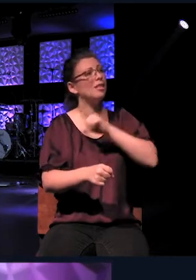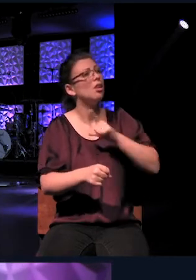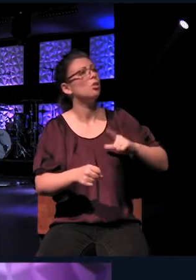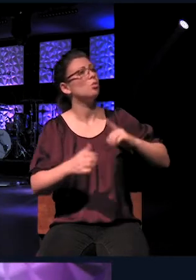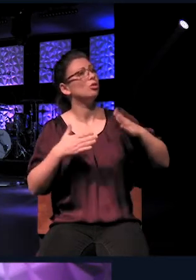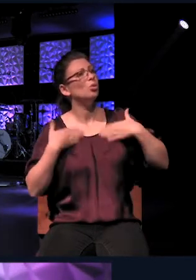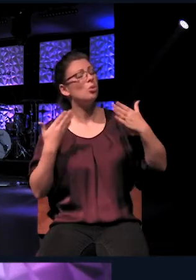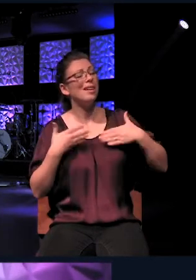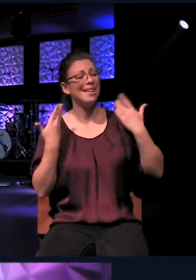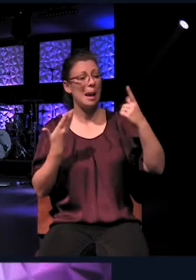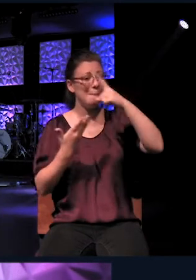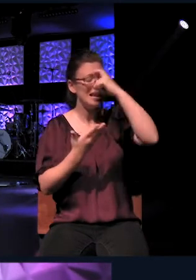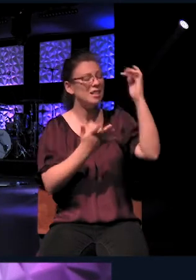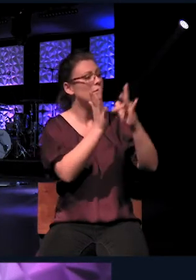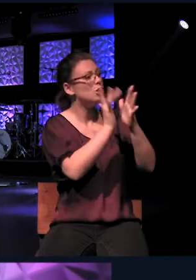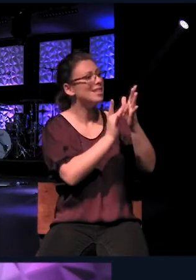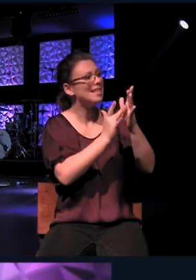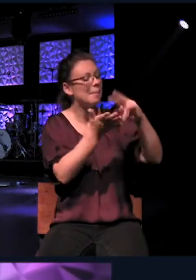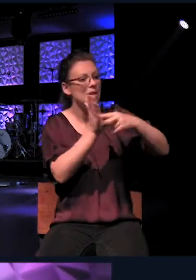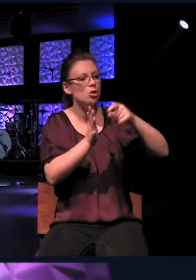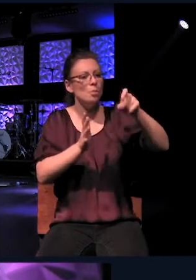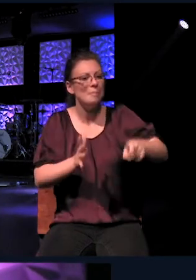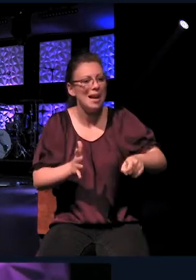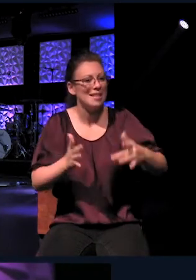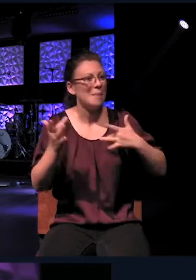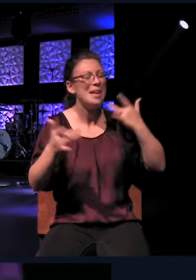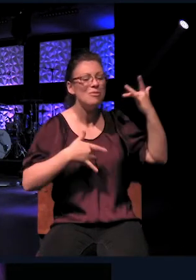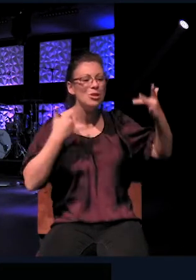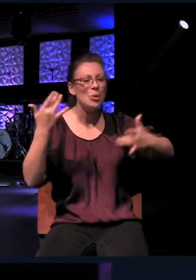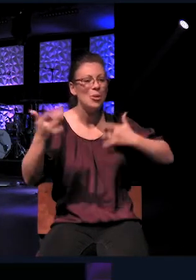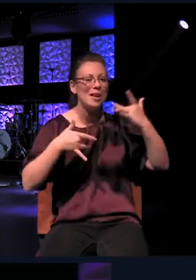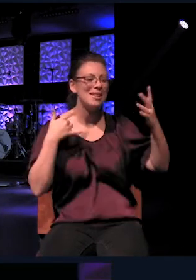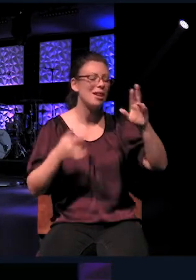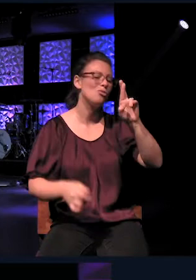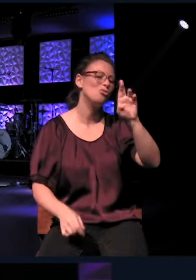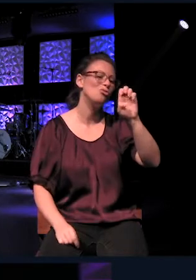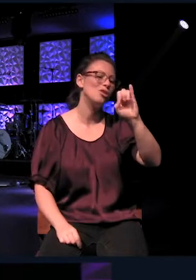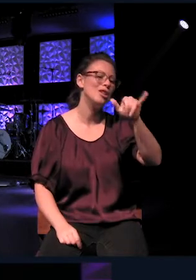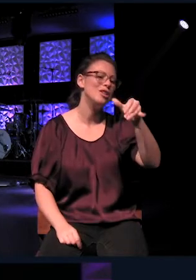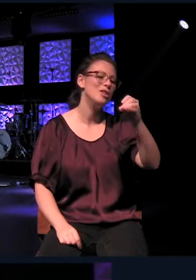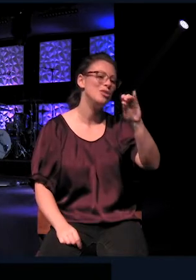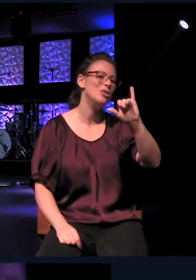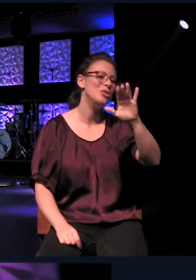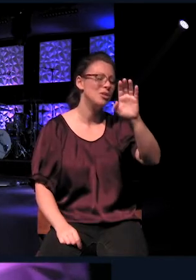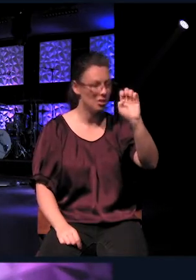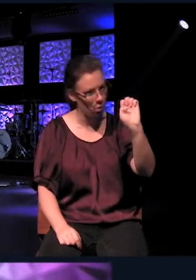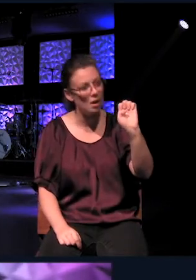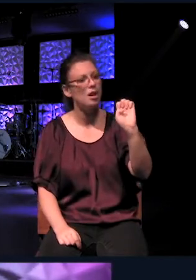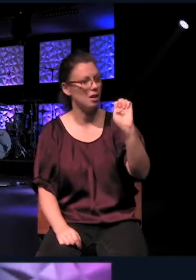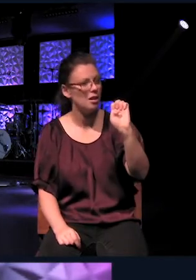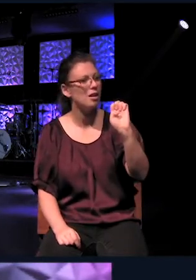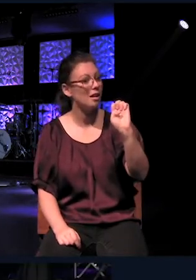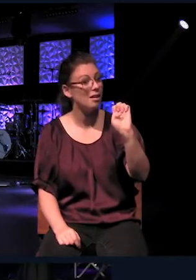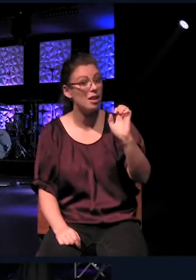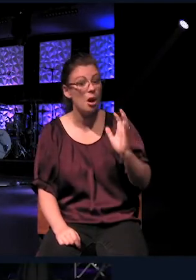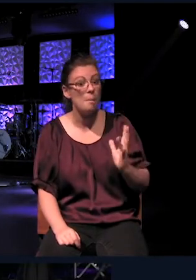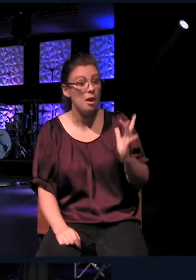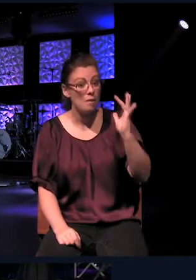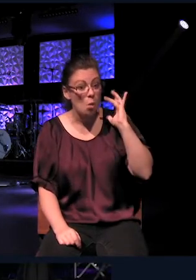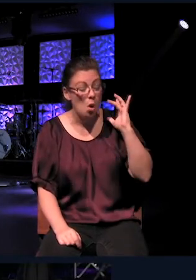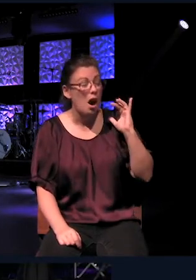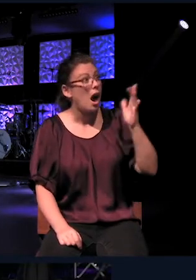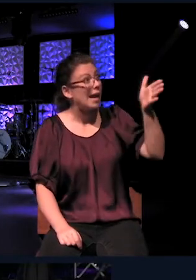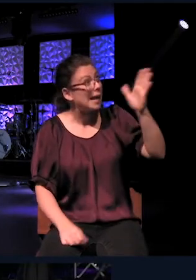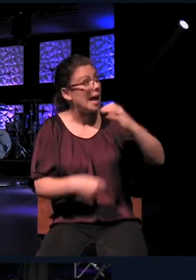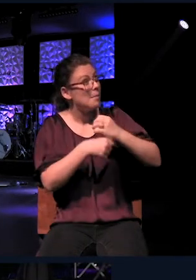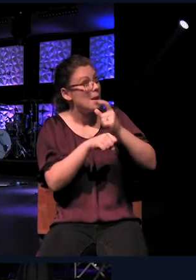Jesus. Because of Jesus, I have been restored to my original setting, the way I was originally created and made to be,